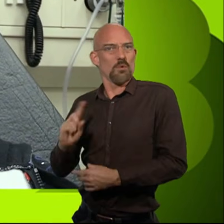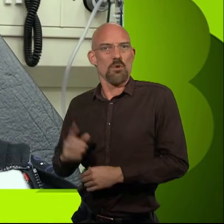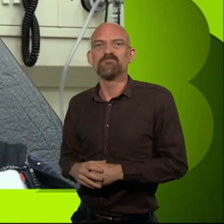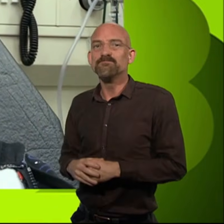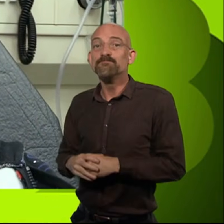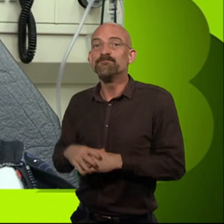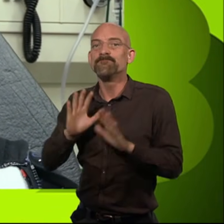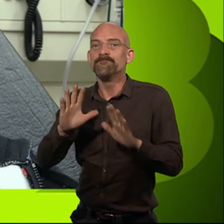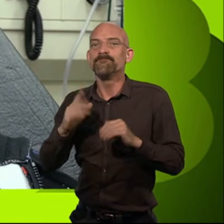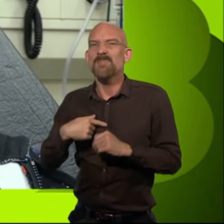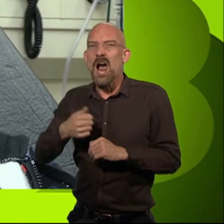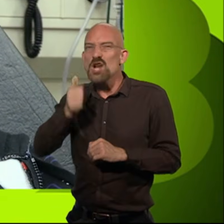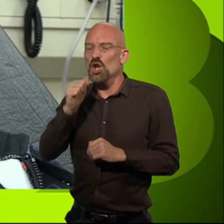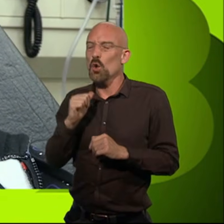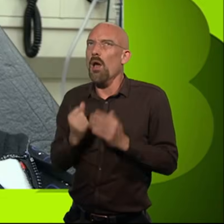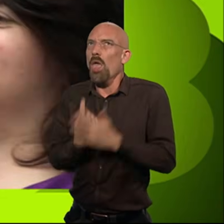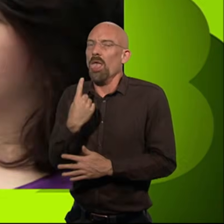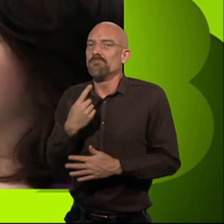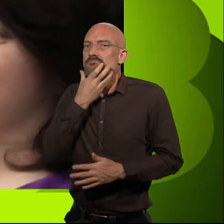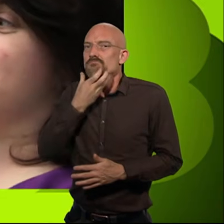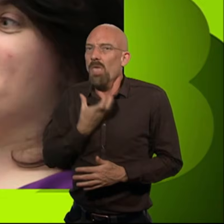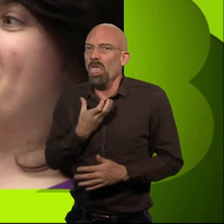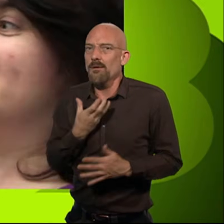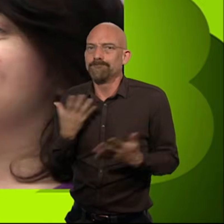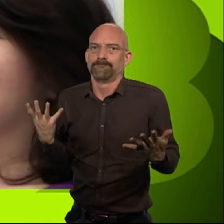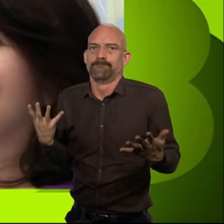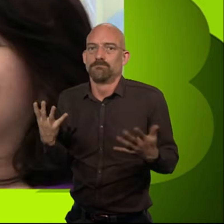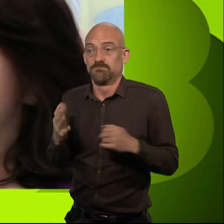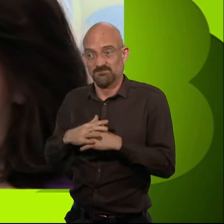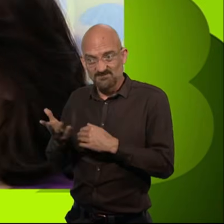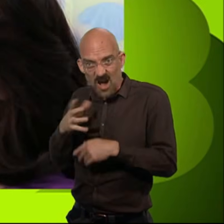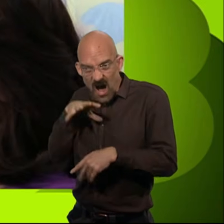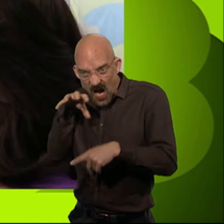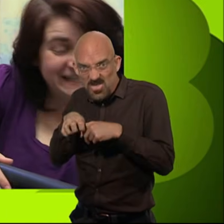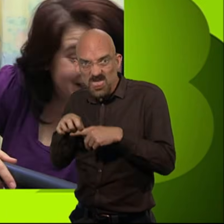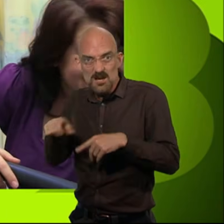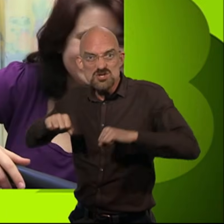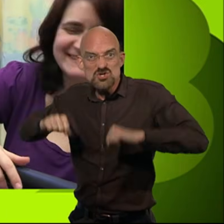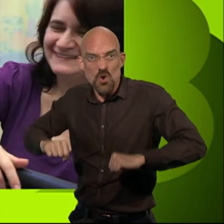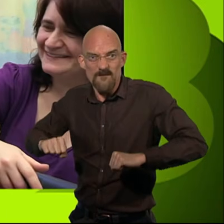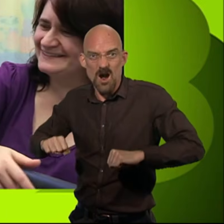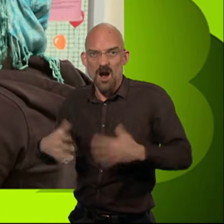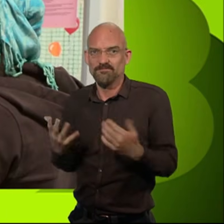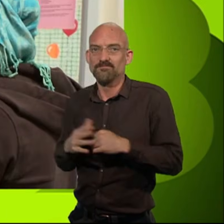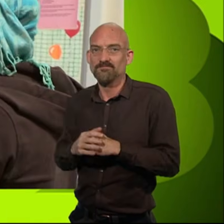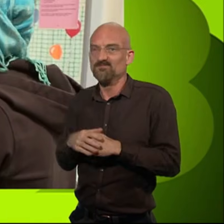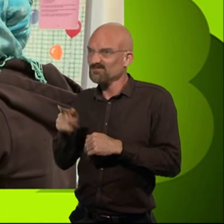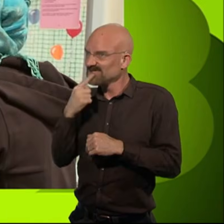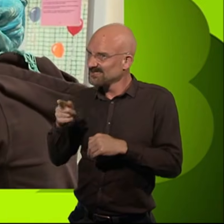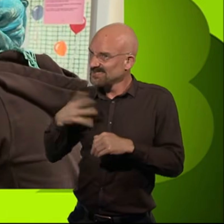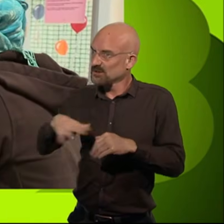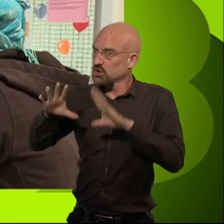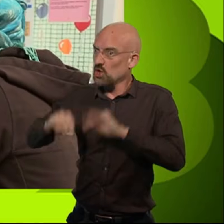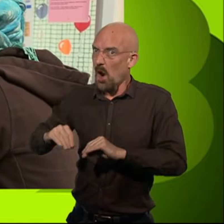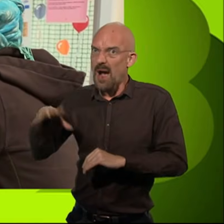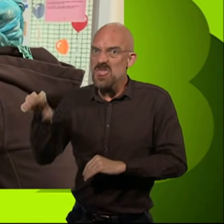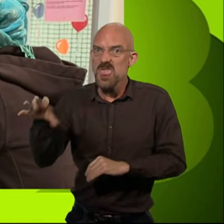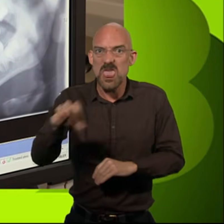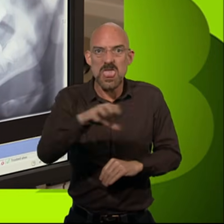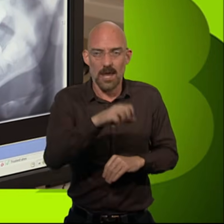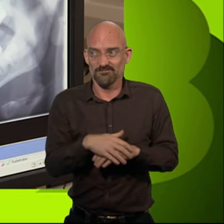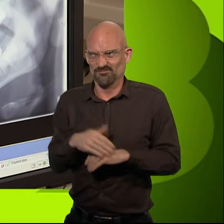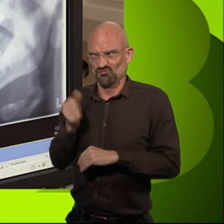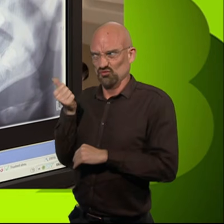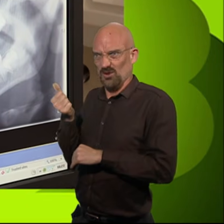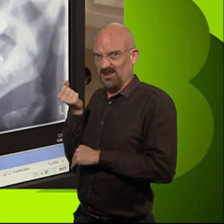away. Well, you did have half a sofa in your mouth. She needs to stop biting things. Good idea. Anyway, the x-rays are back and they're